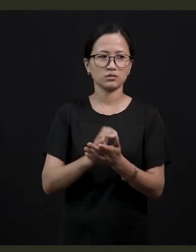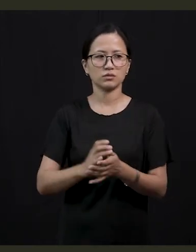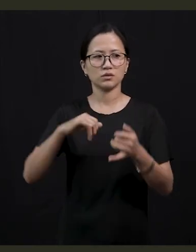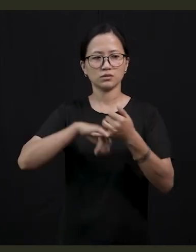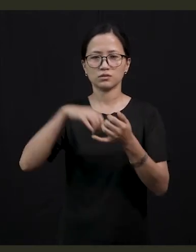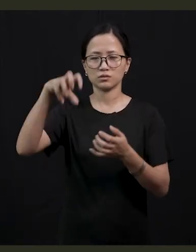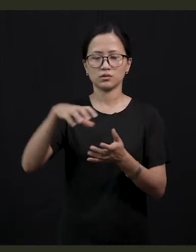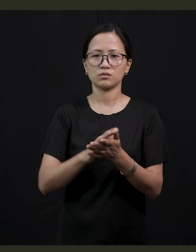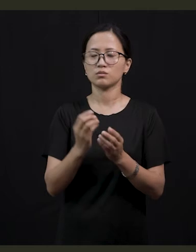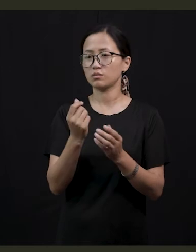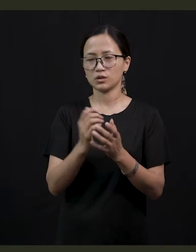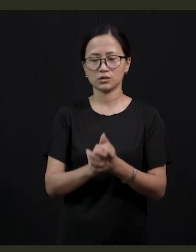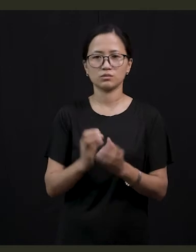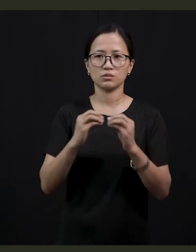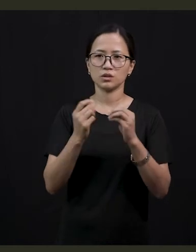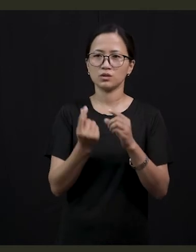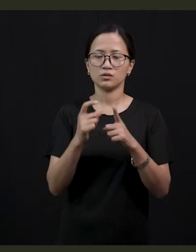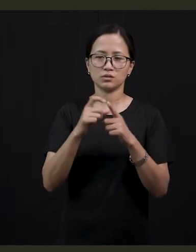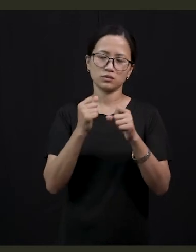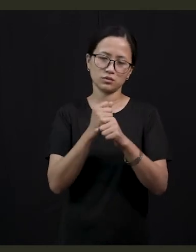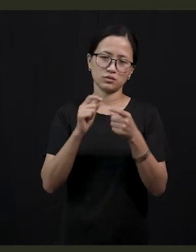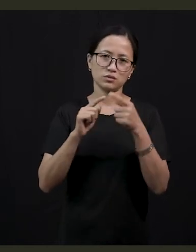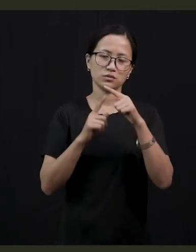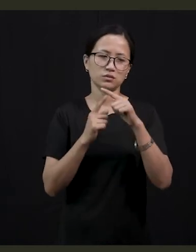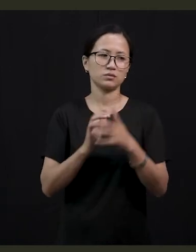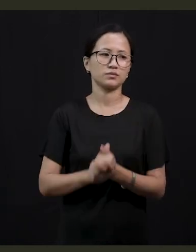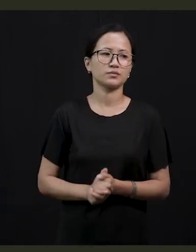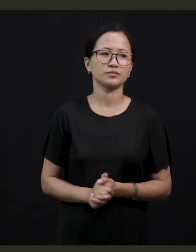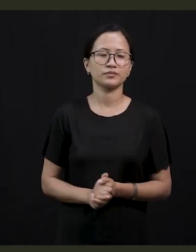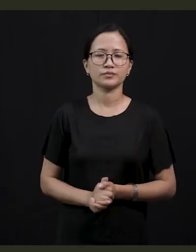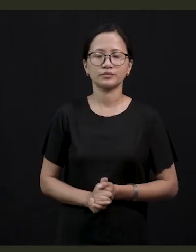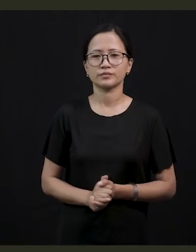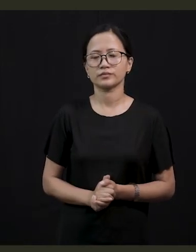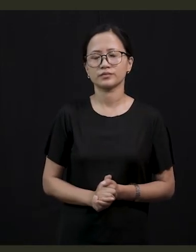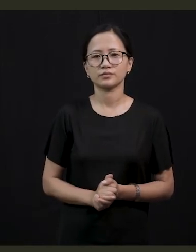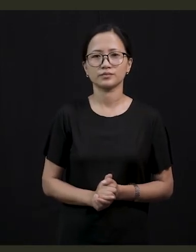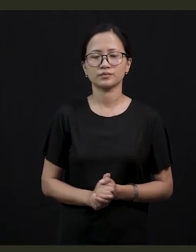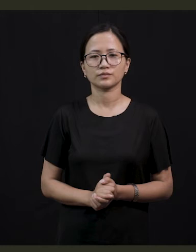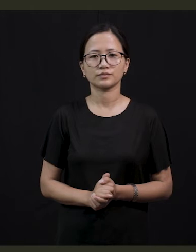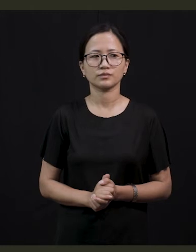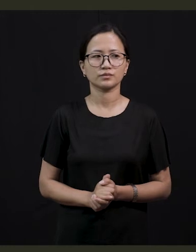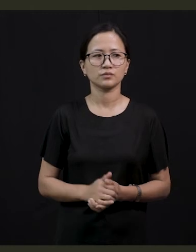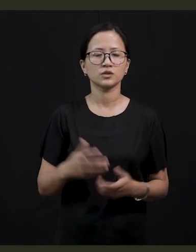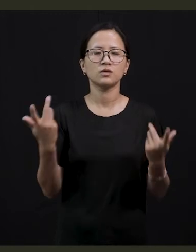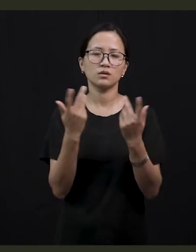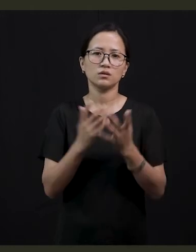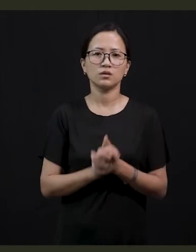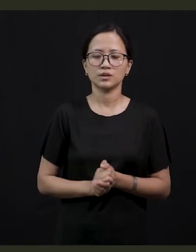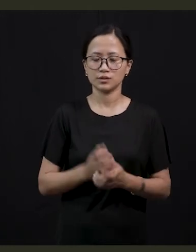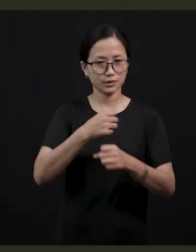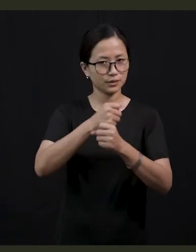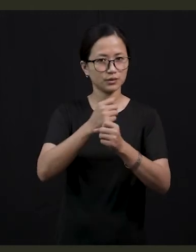and law and order. So these are the foremost and important functions of any state legislature. Now, how do